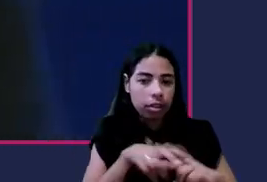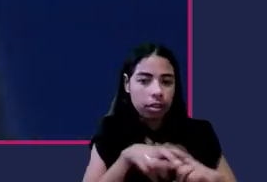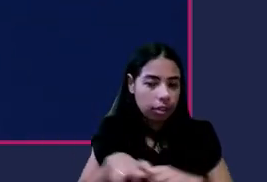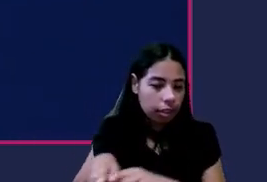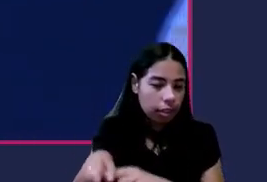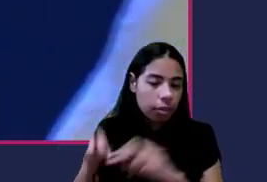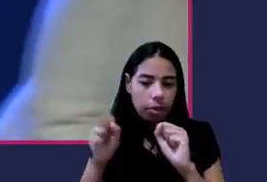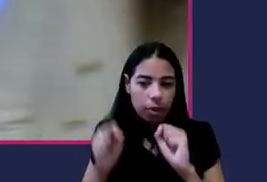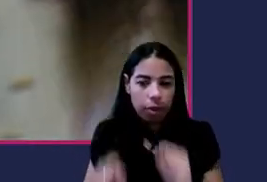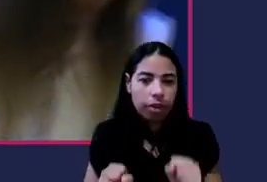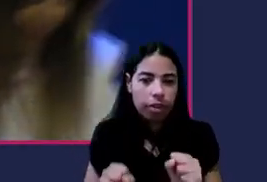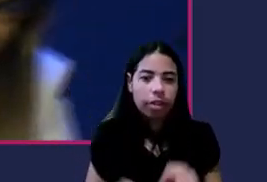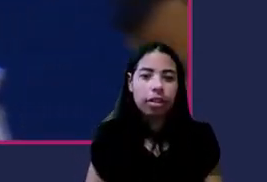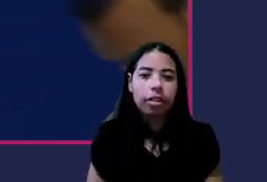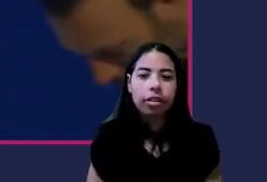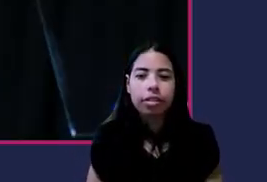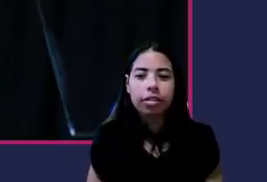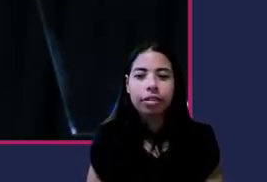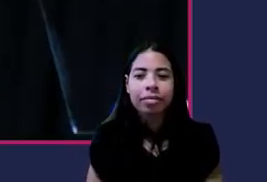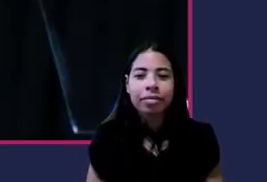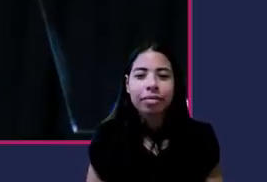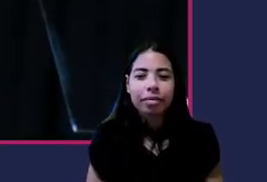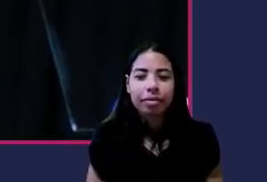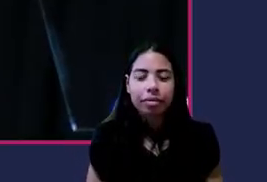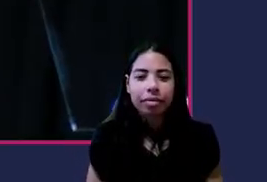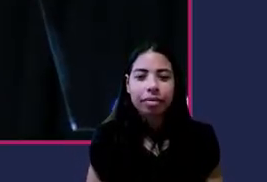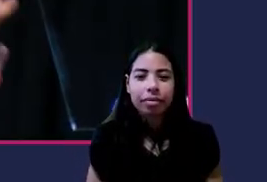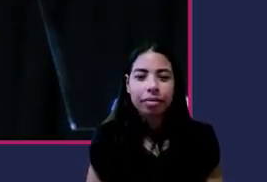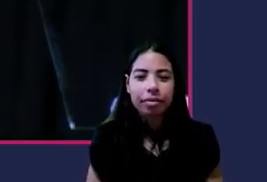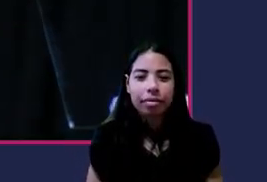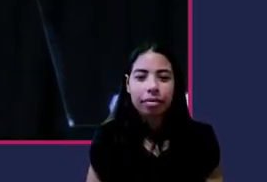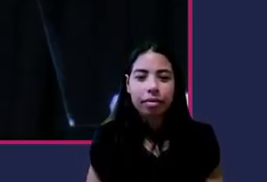here. Now you can take your seats, please.